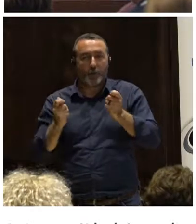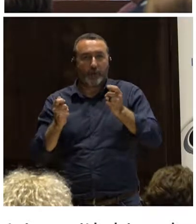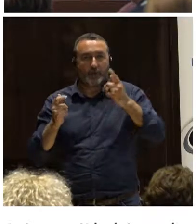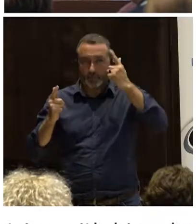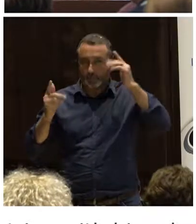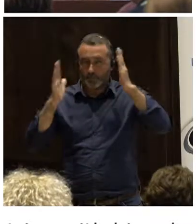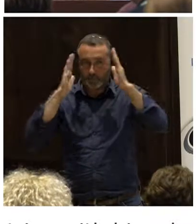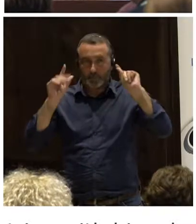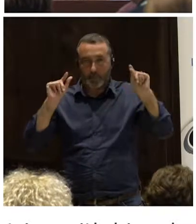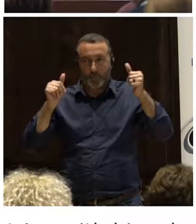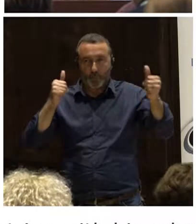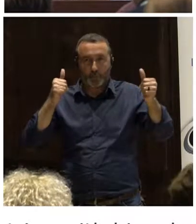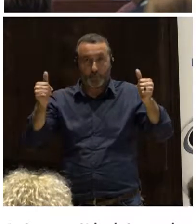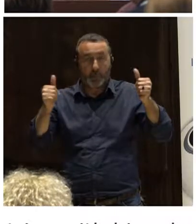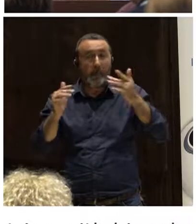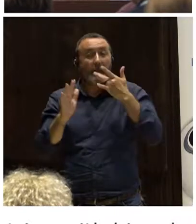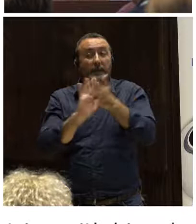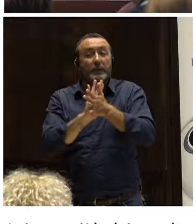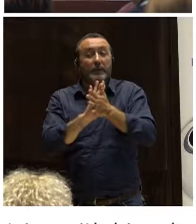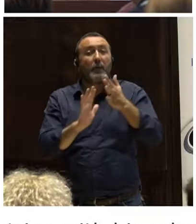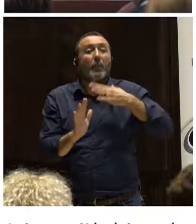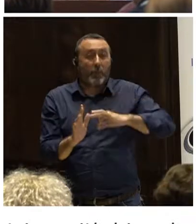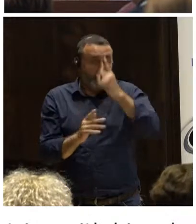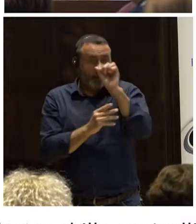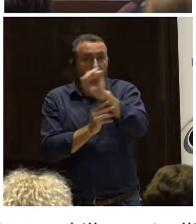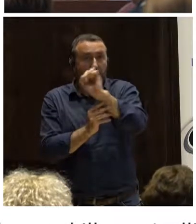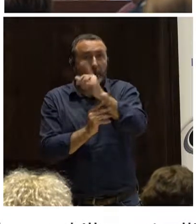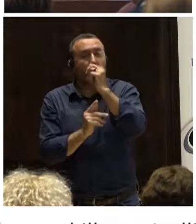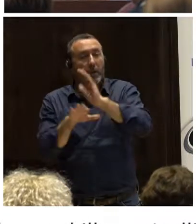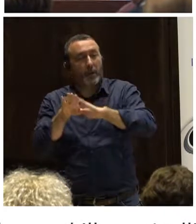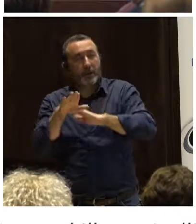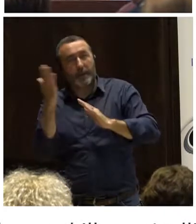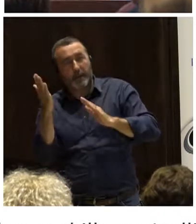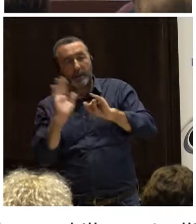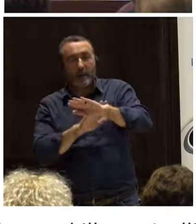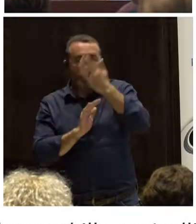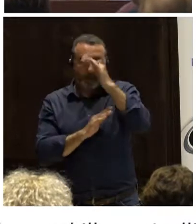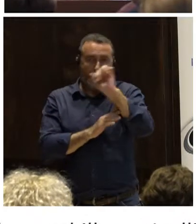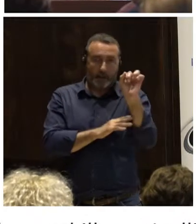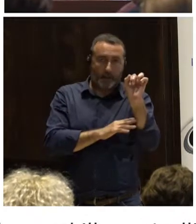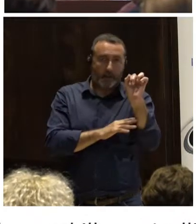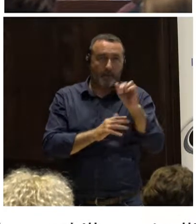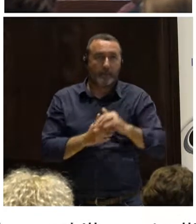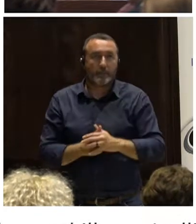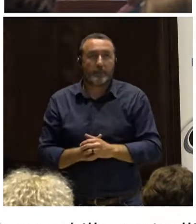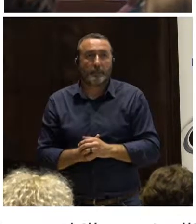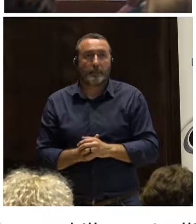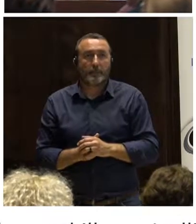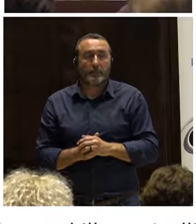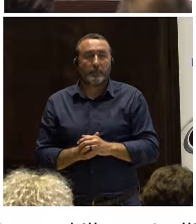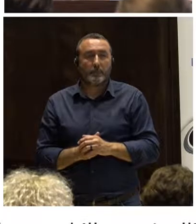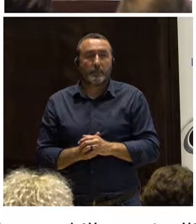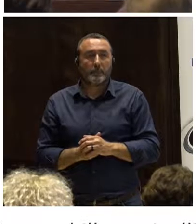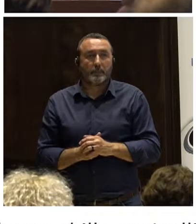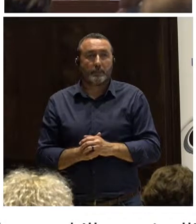he can do so far, move his head to the left to make the robot go left, move his head to the right to make the robot go to the right. So